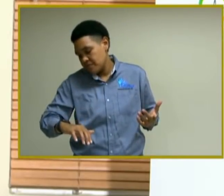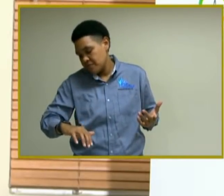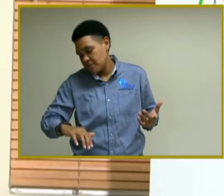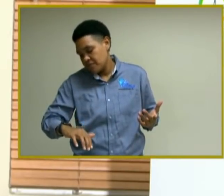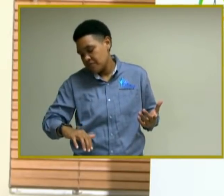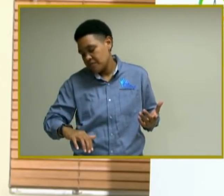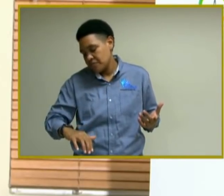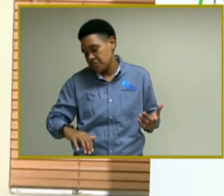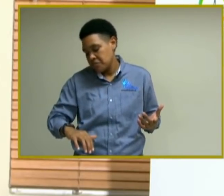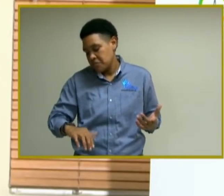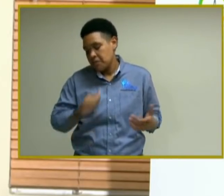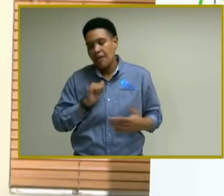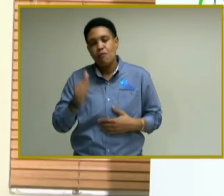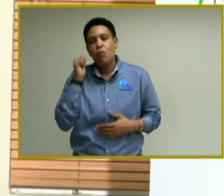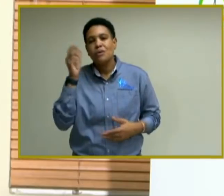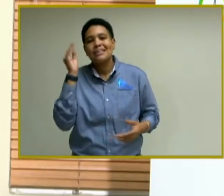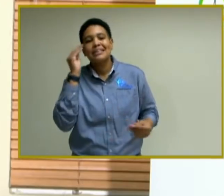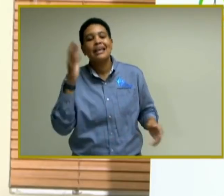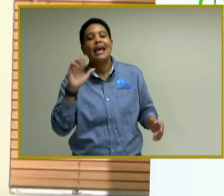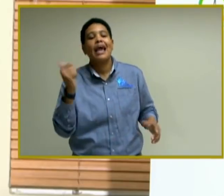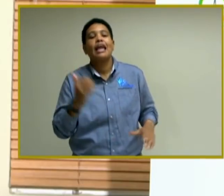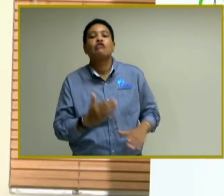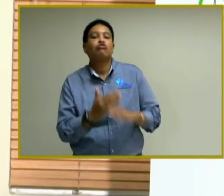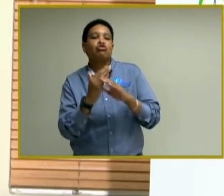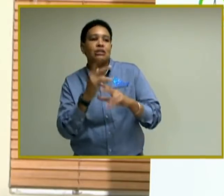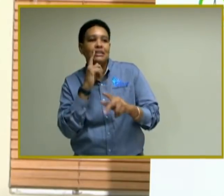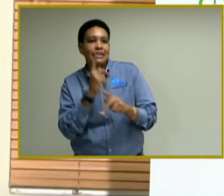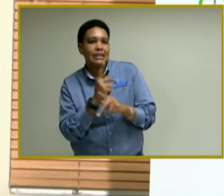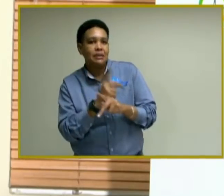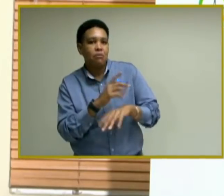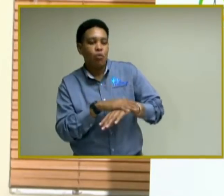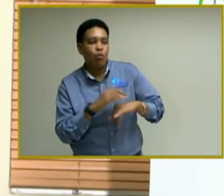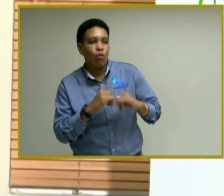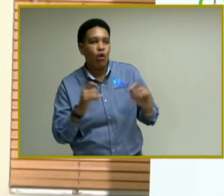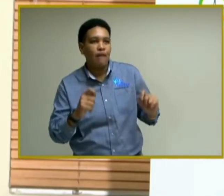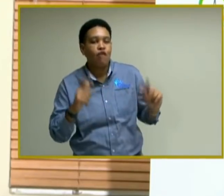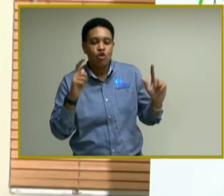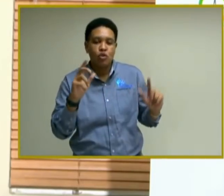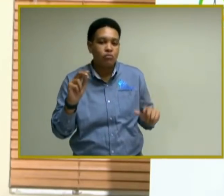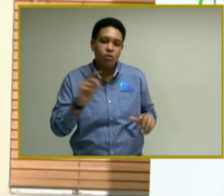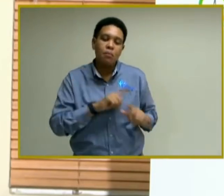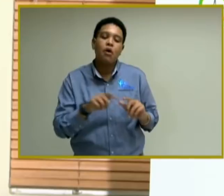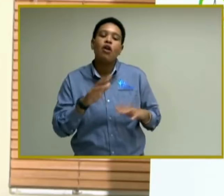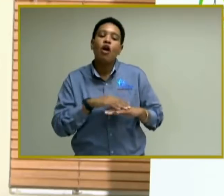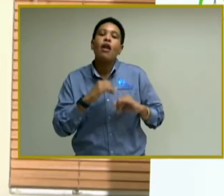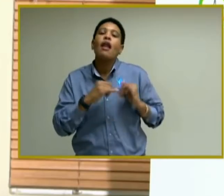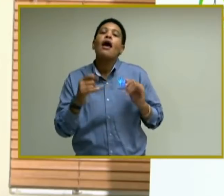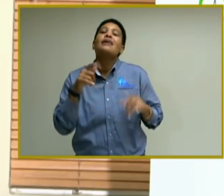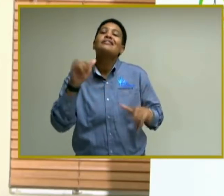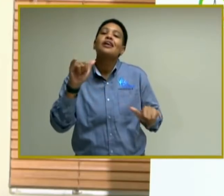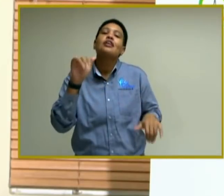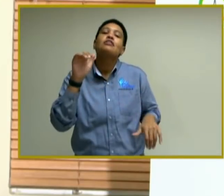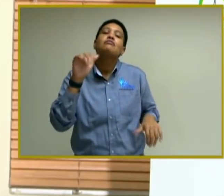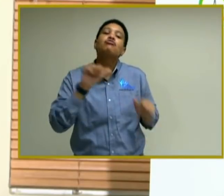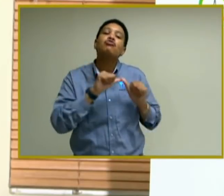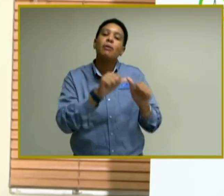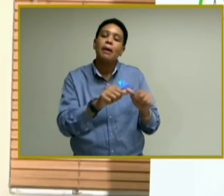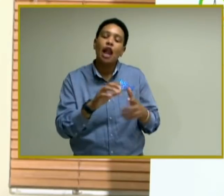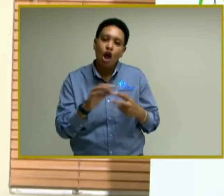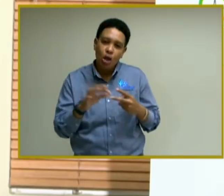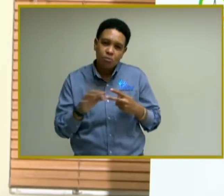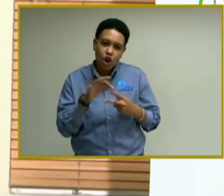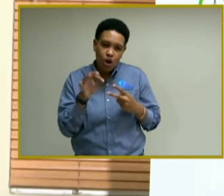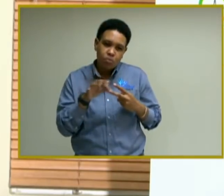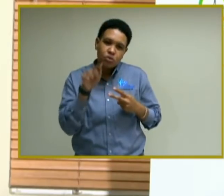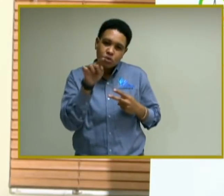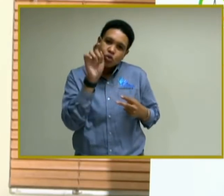say that there's any restriction just to keep it virtual, but virtual certainly remains an option, and it's an option that one